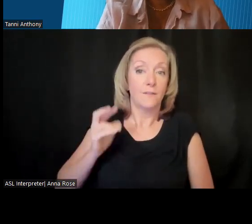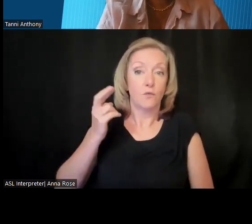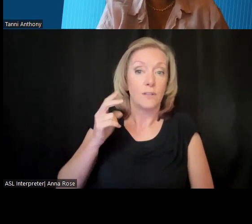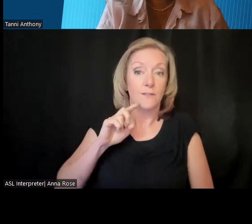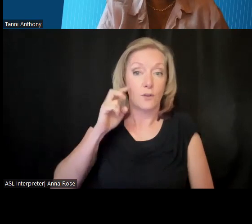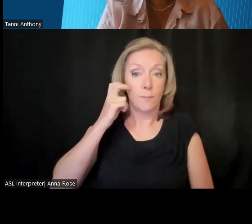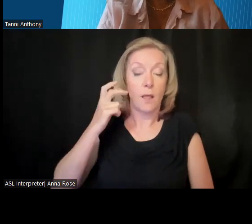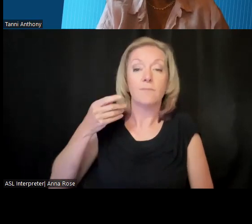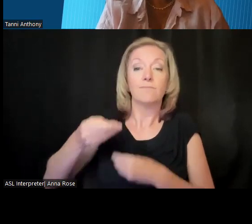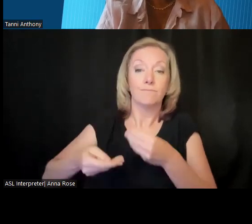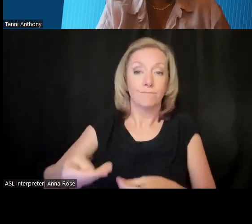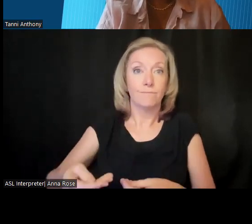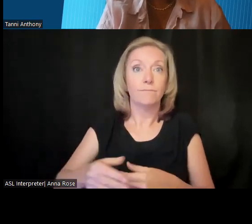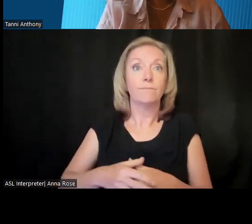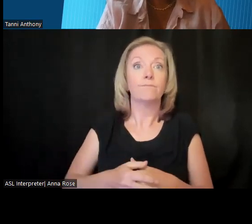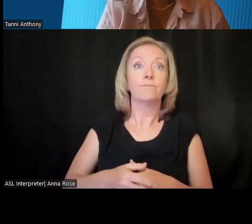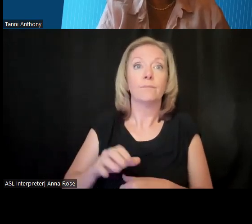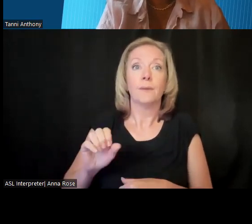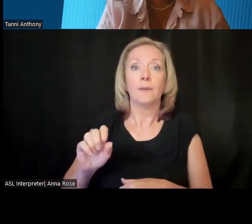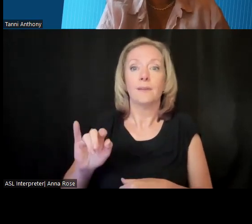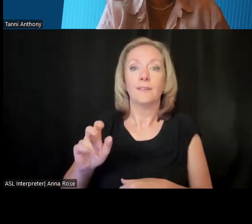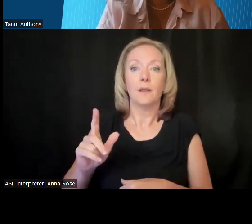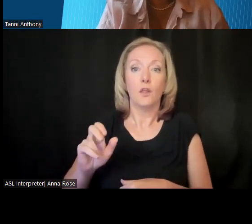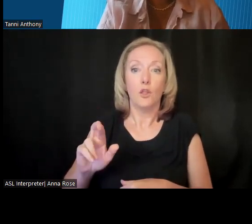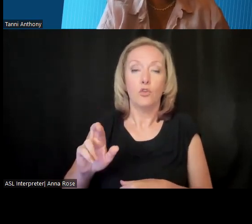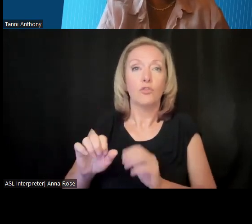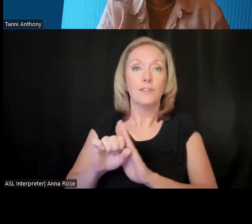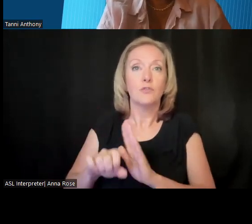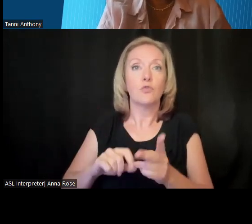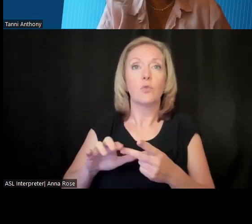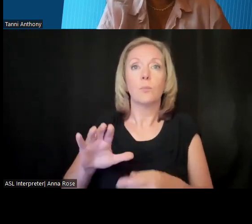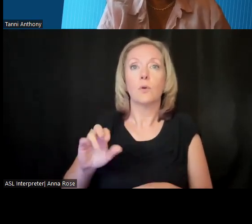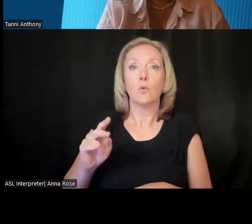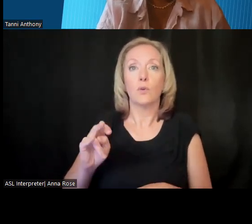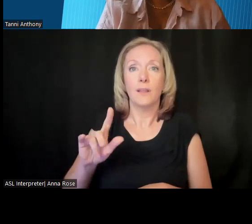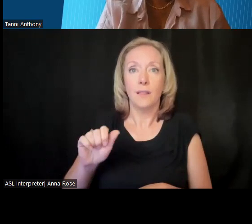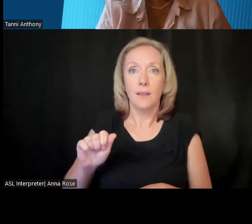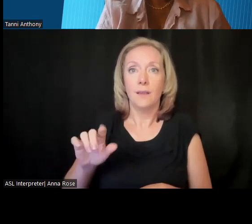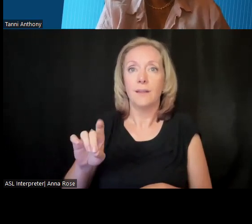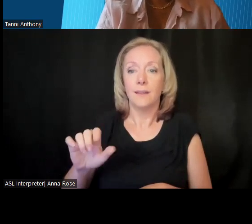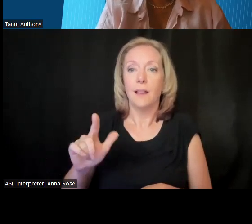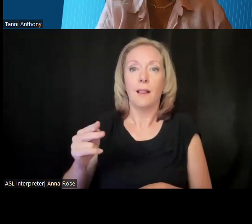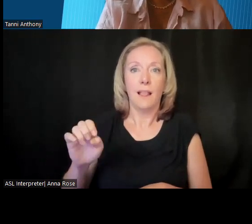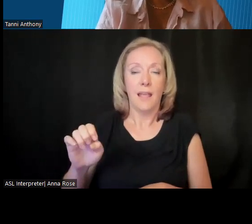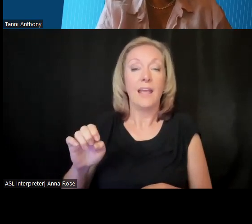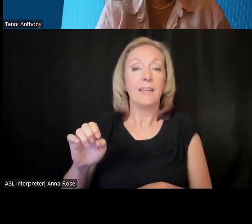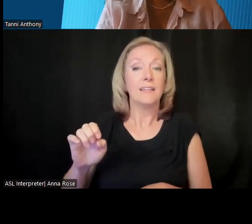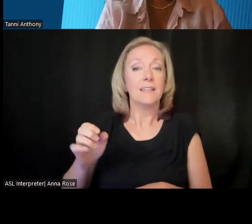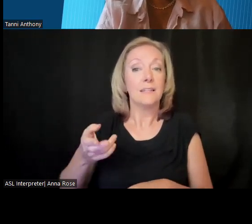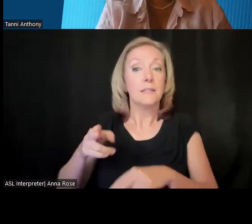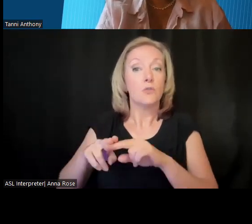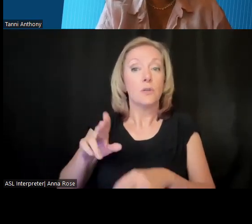an hereditary link. Stickler syndrome, Cornelia de Lange, increased but are rare. And then they talked about the